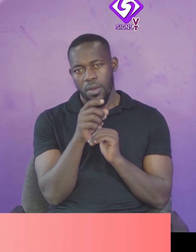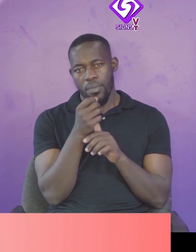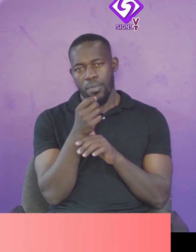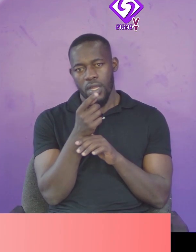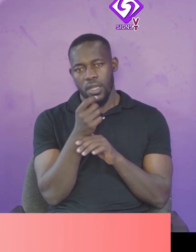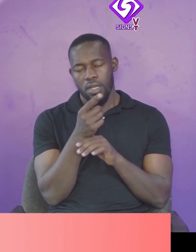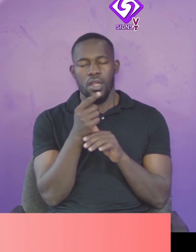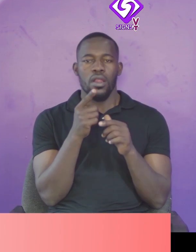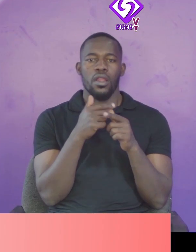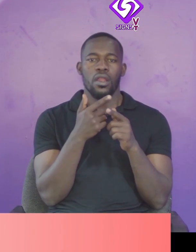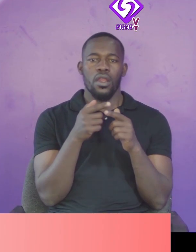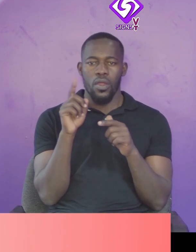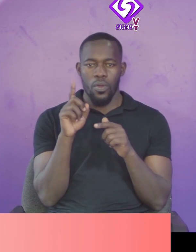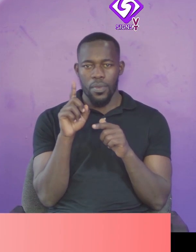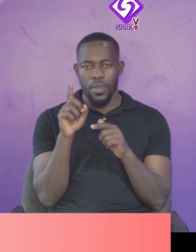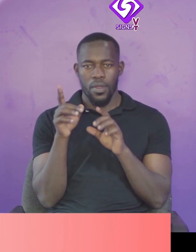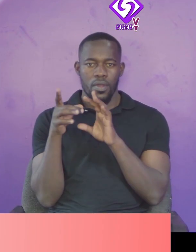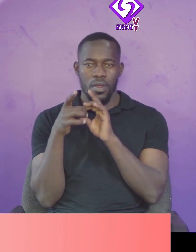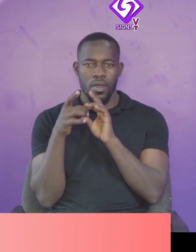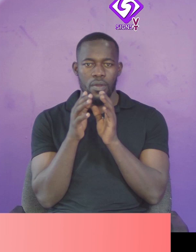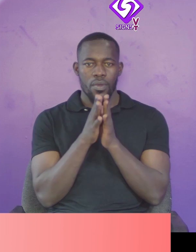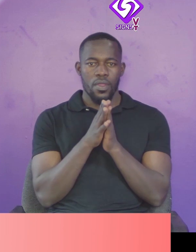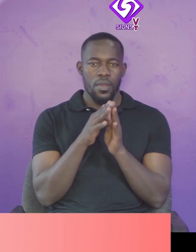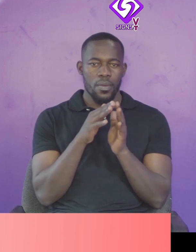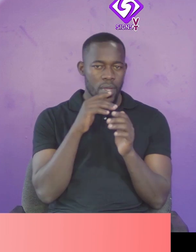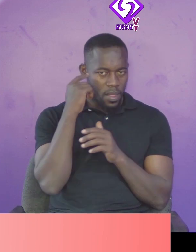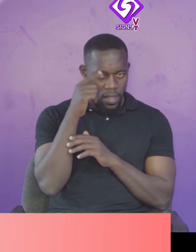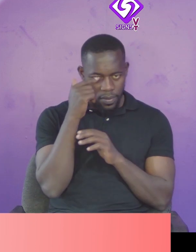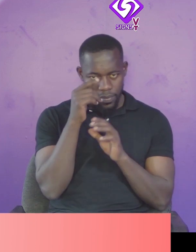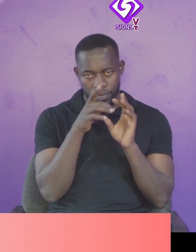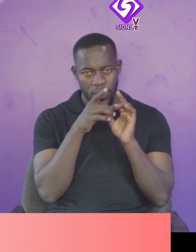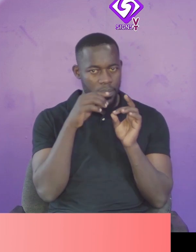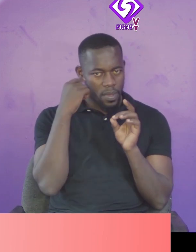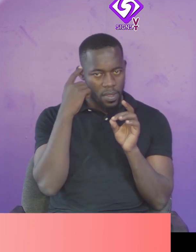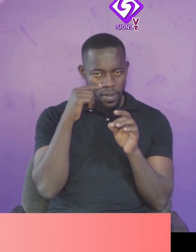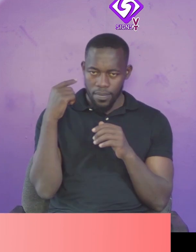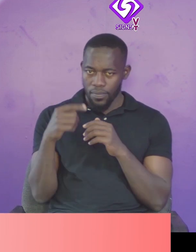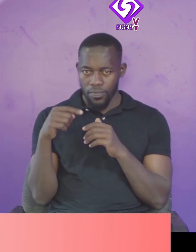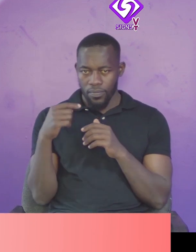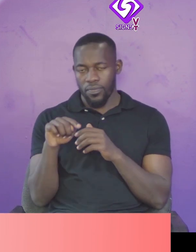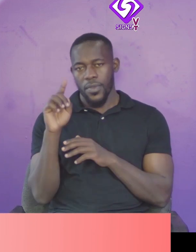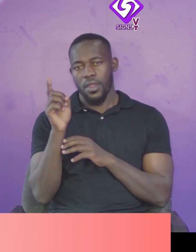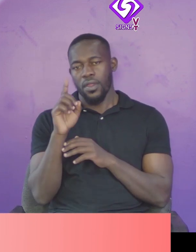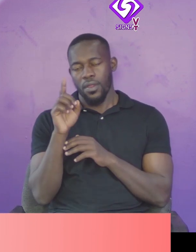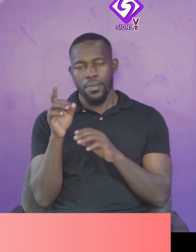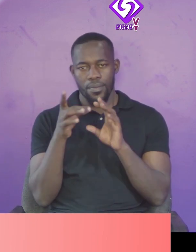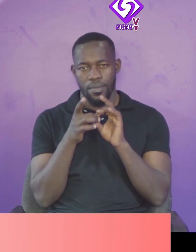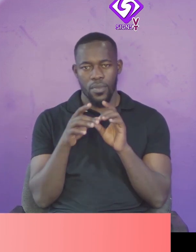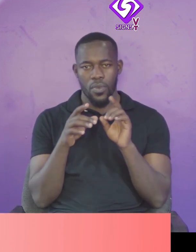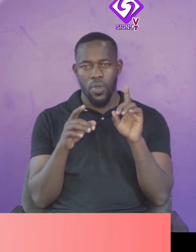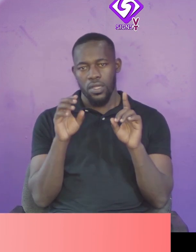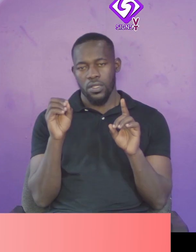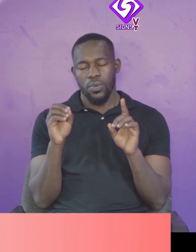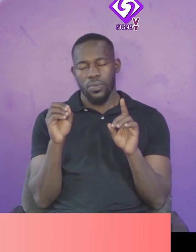game we had was Nairobi United versus Mathare United, where Mathare United beat Nairobi United 1-0.